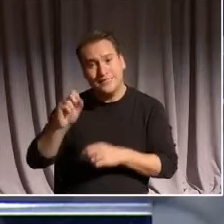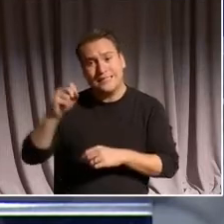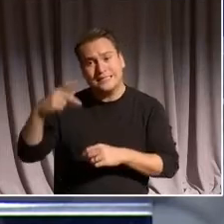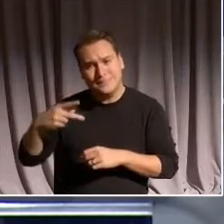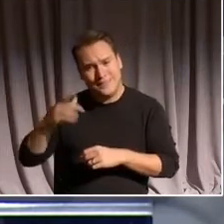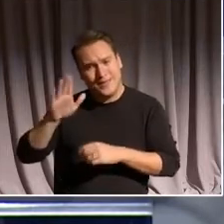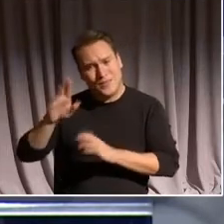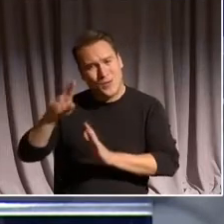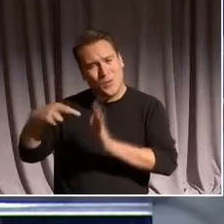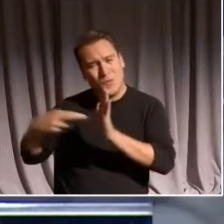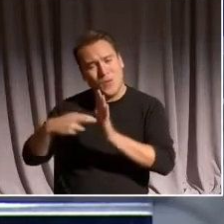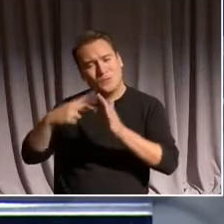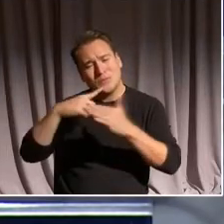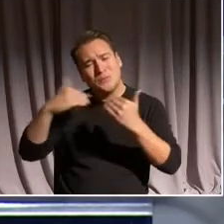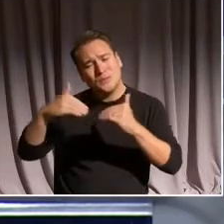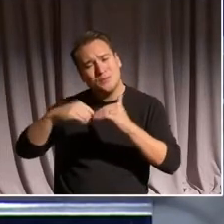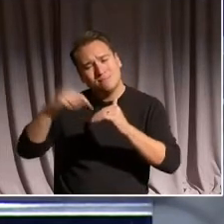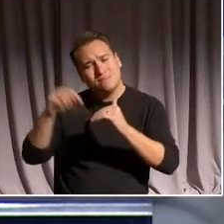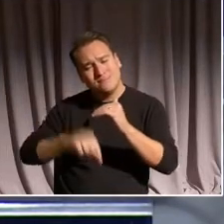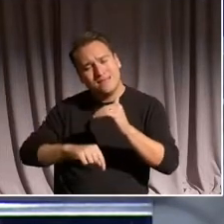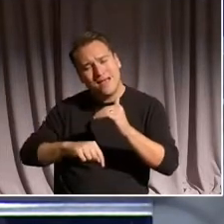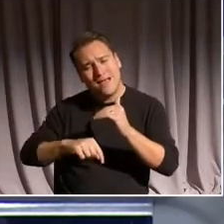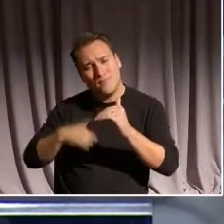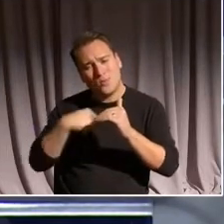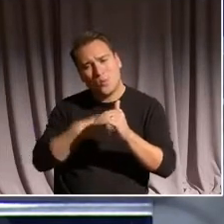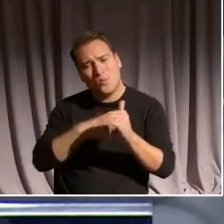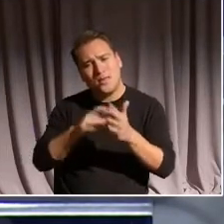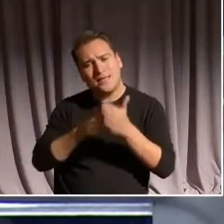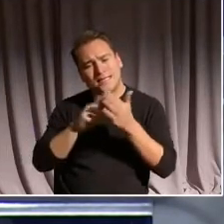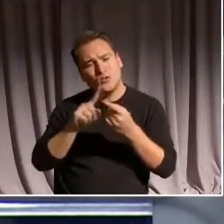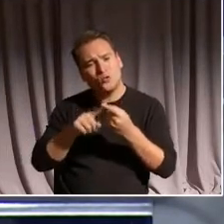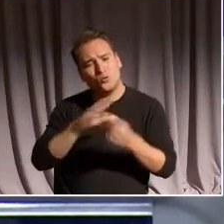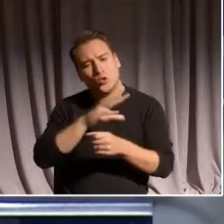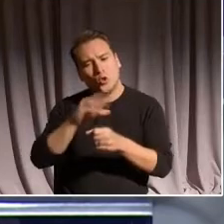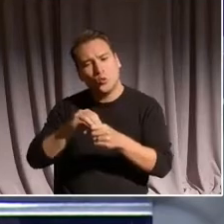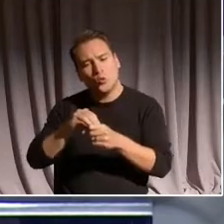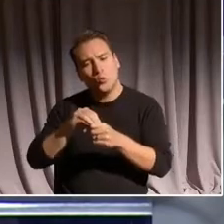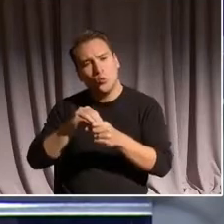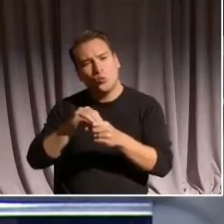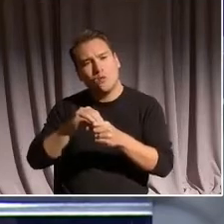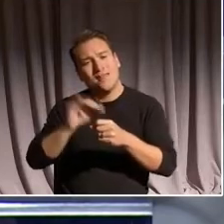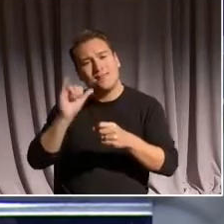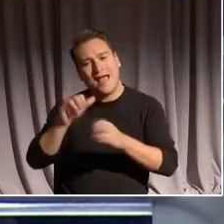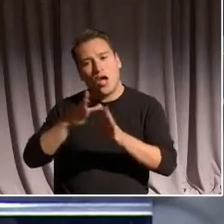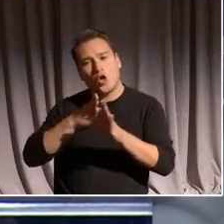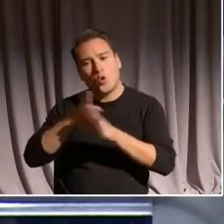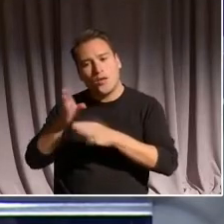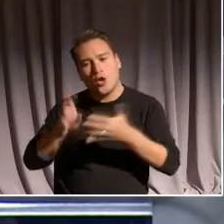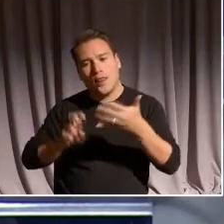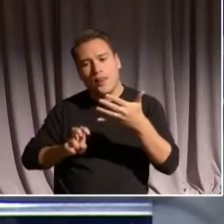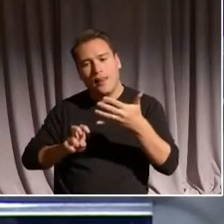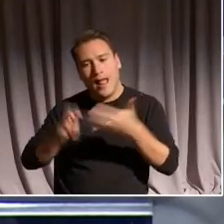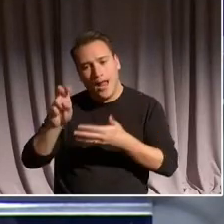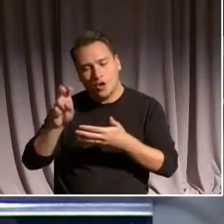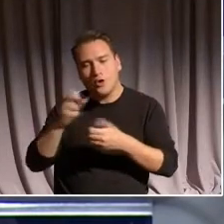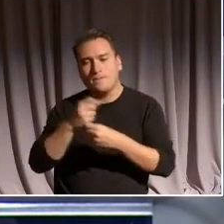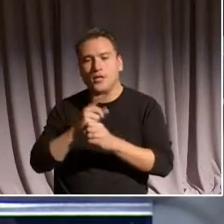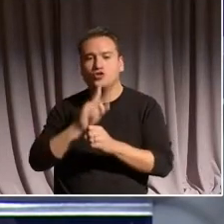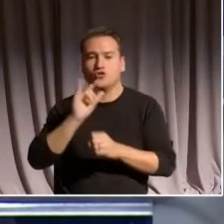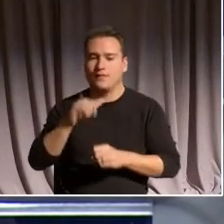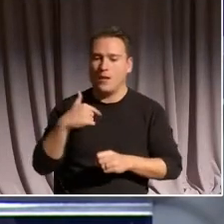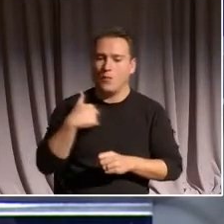advancement, what we also need to talk about is including in that career ladder education on behavioral health